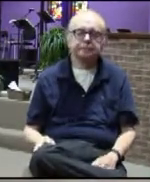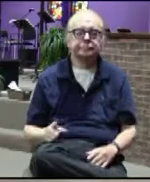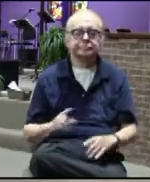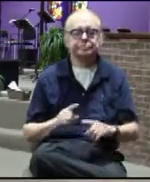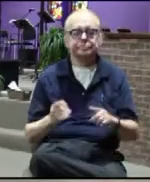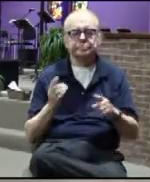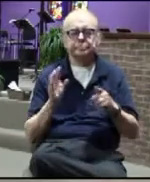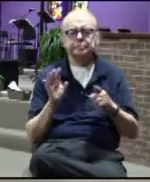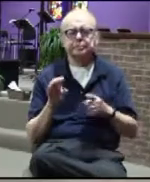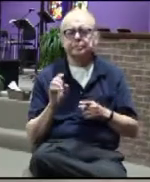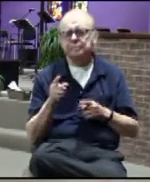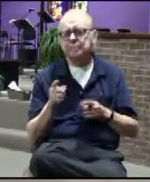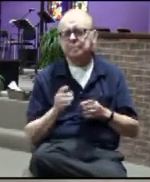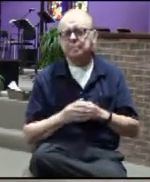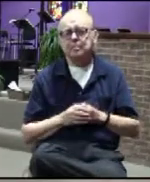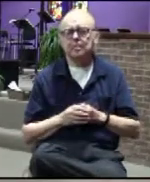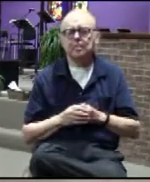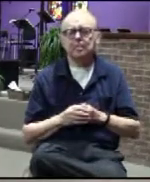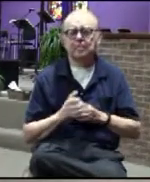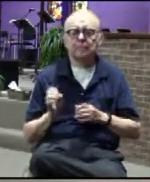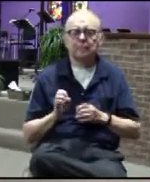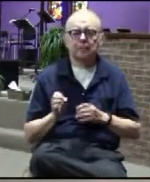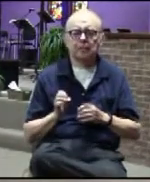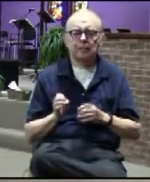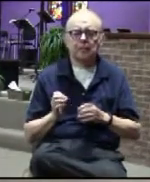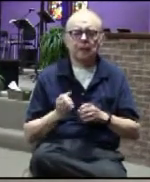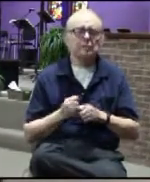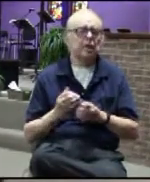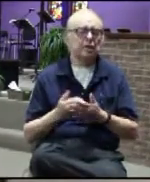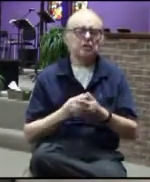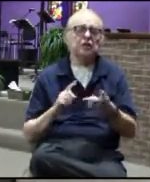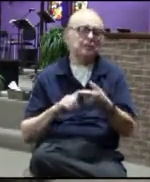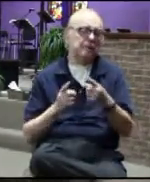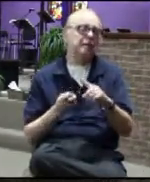but have you ever you ever made a new friend